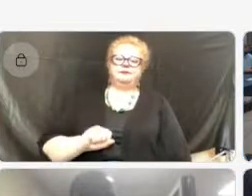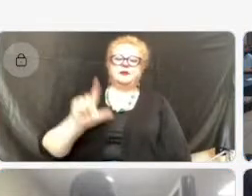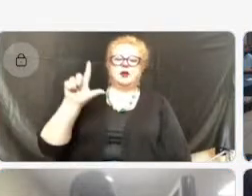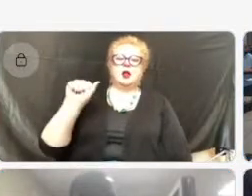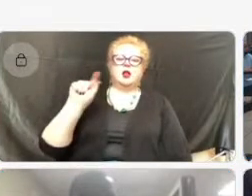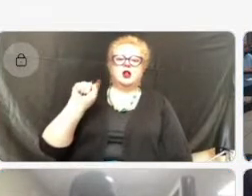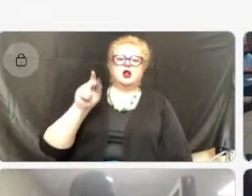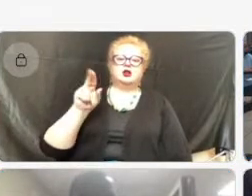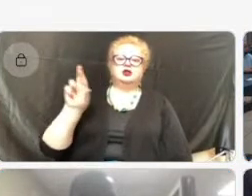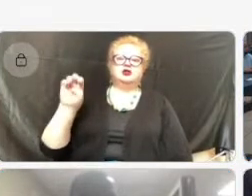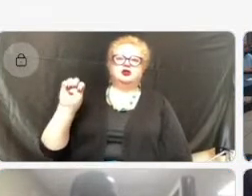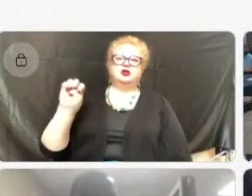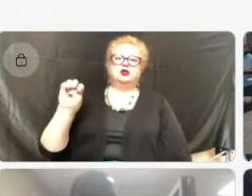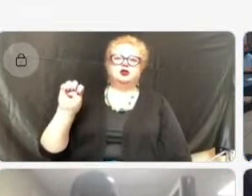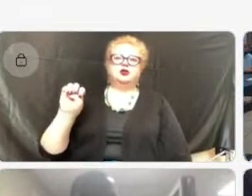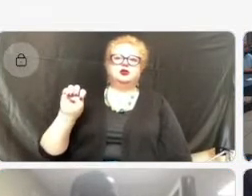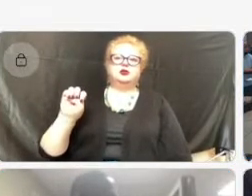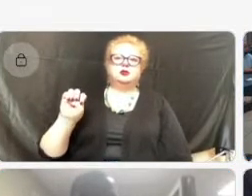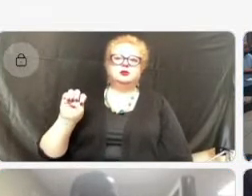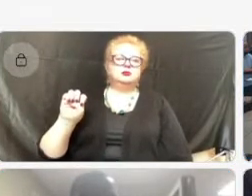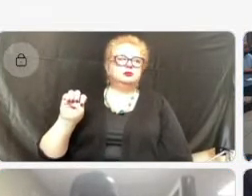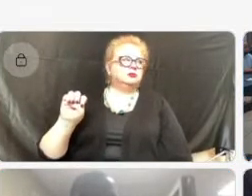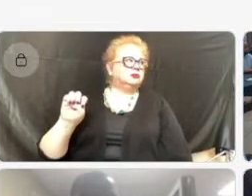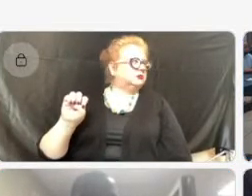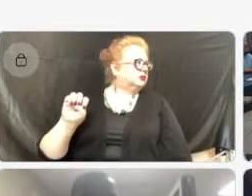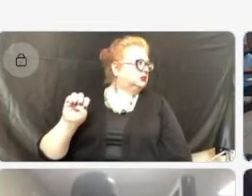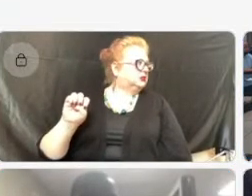Latour, Yes.